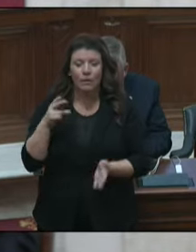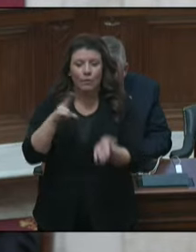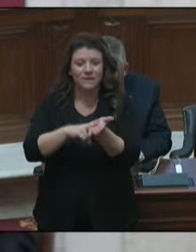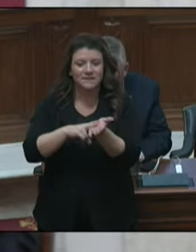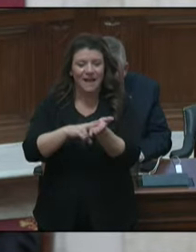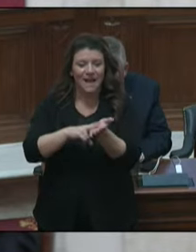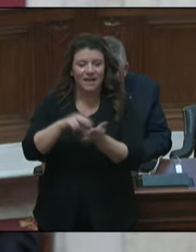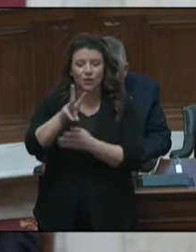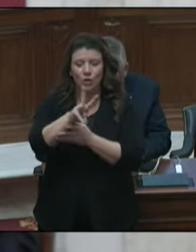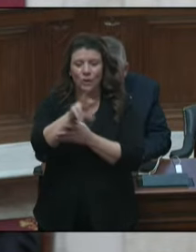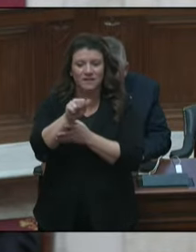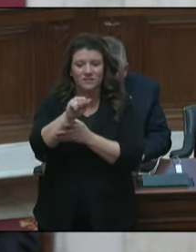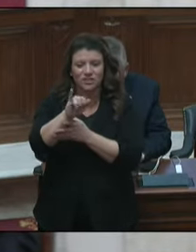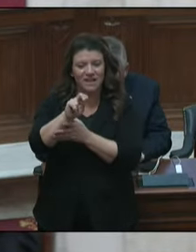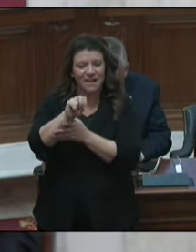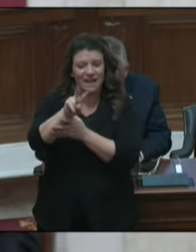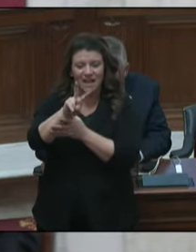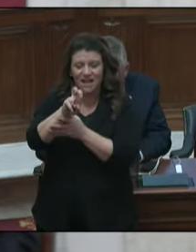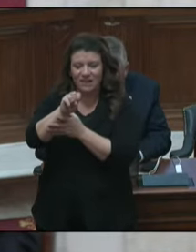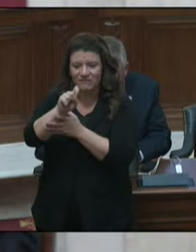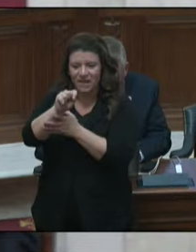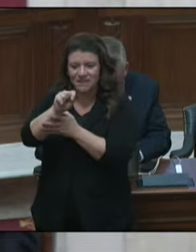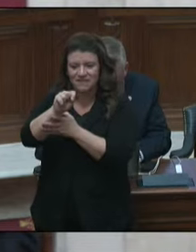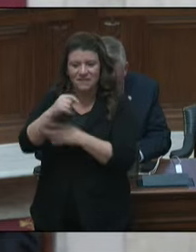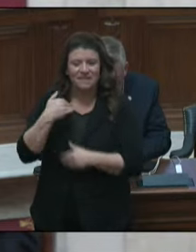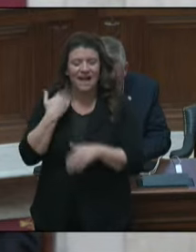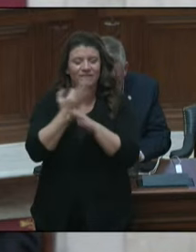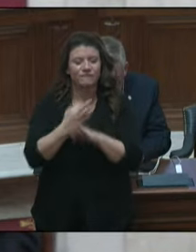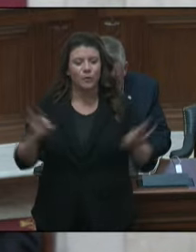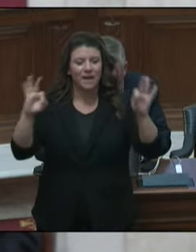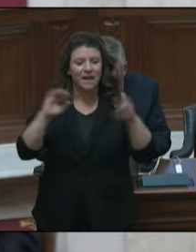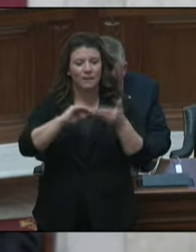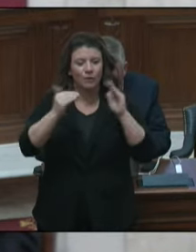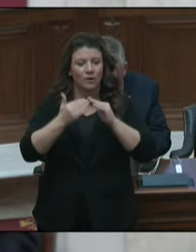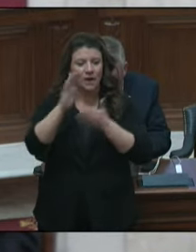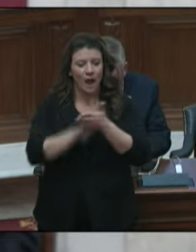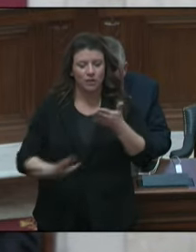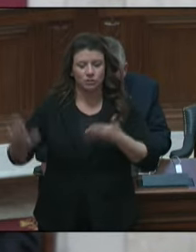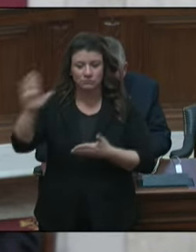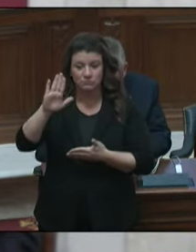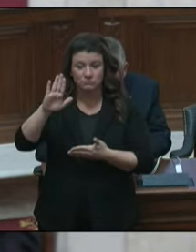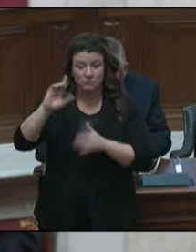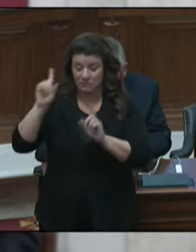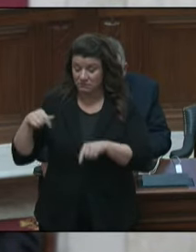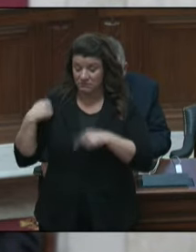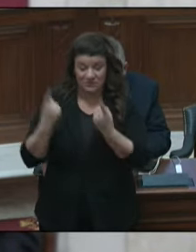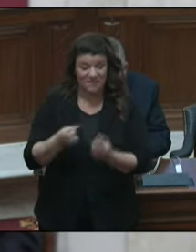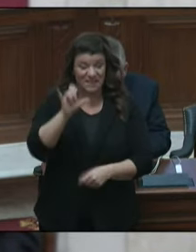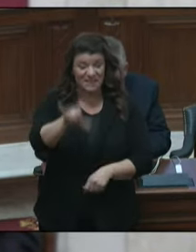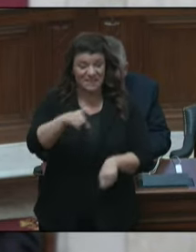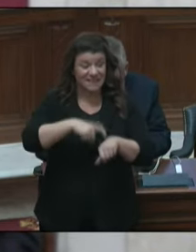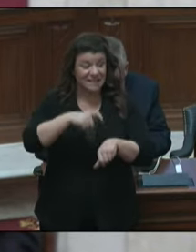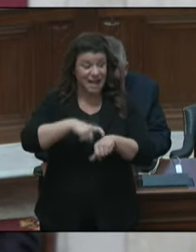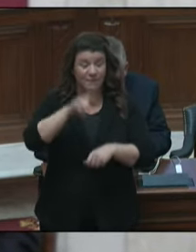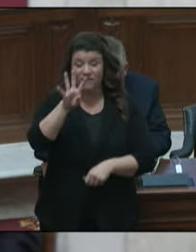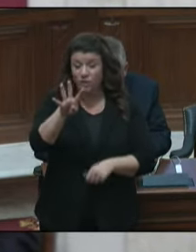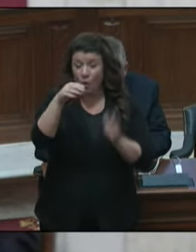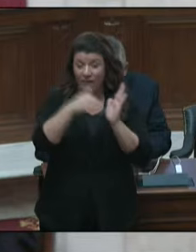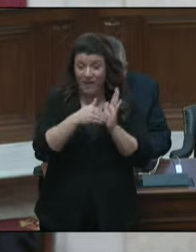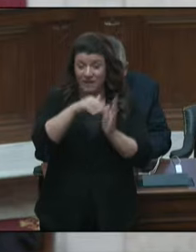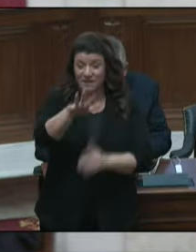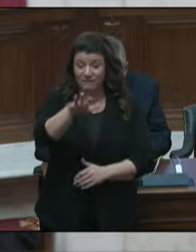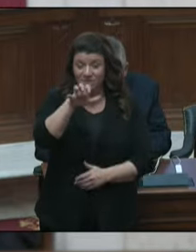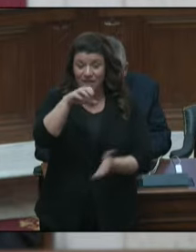West Virginia Invest to have free community college. Since that time,